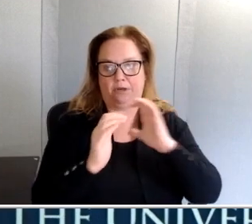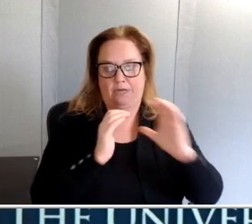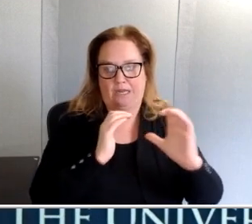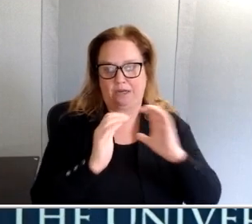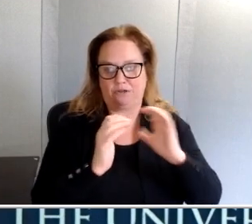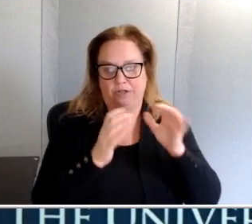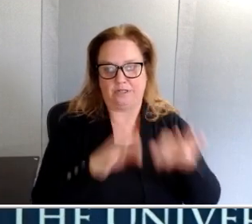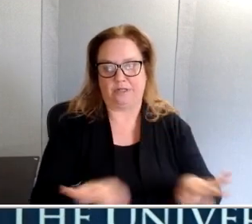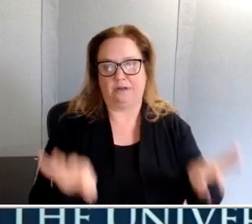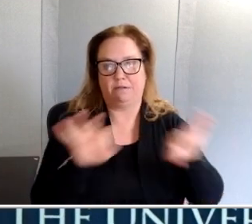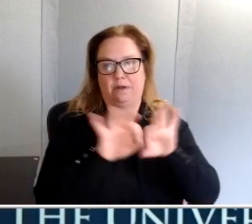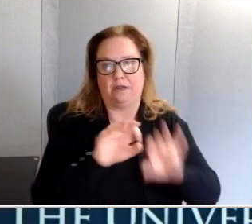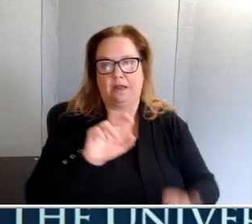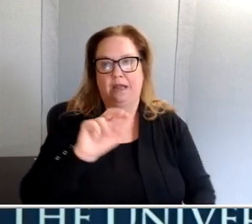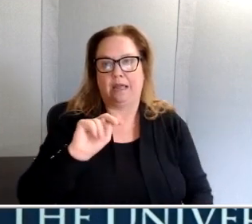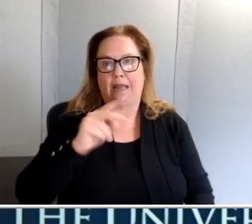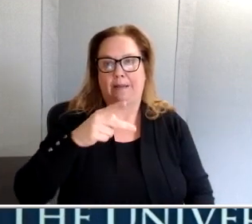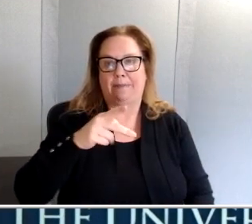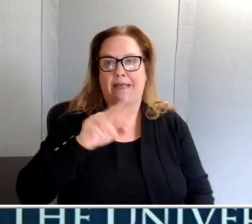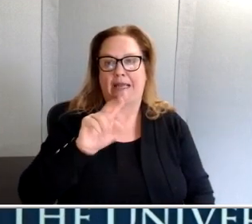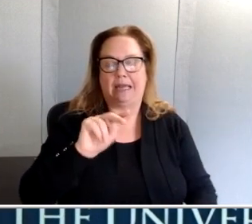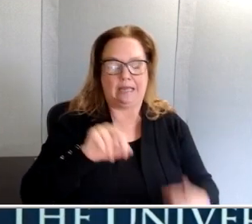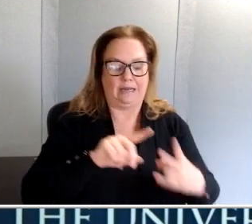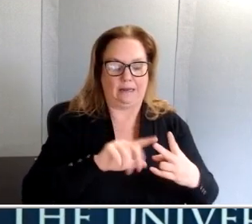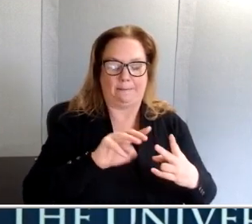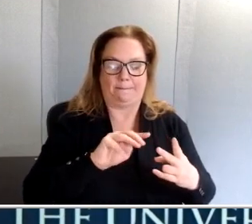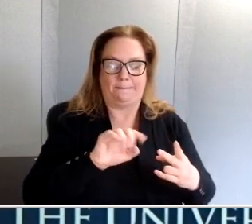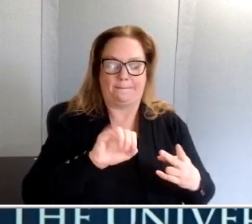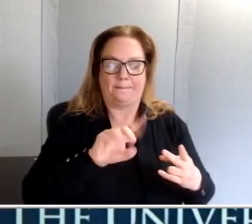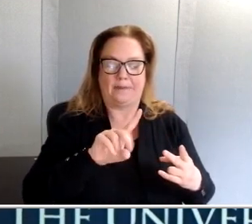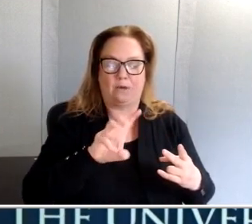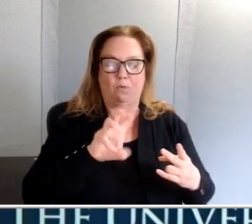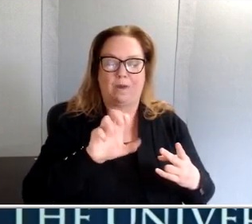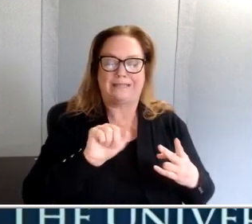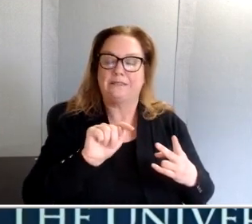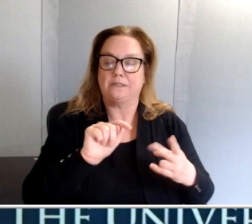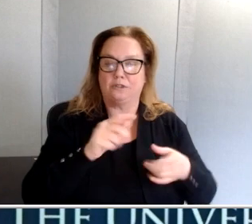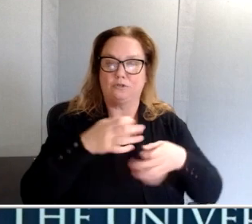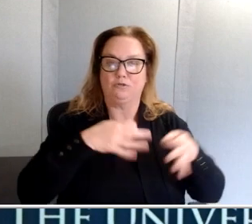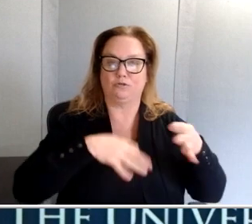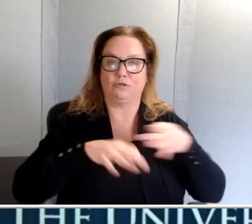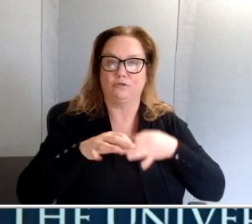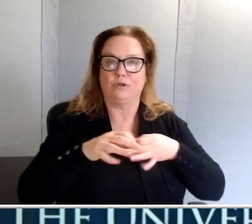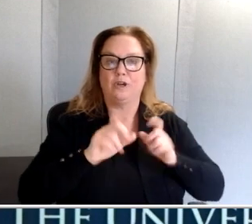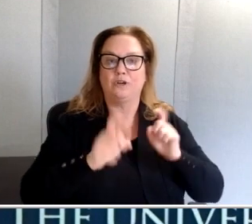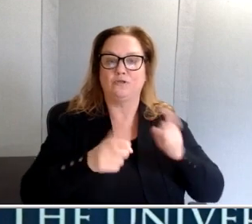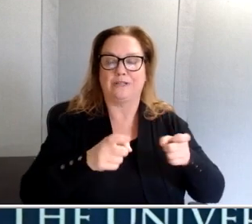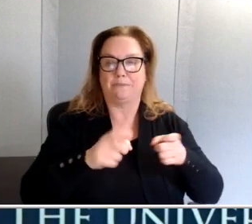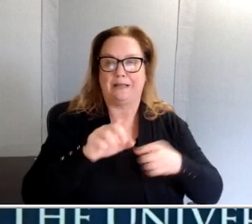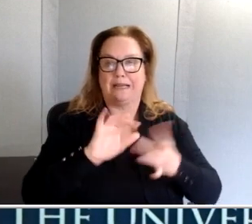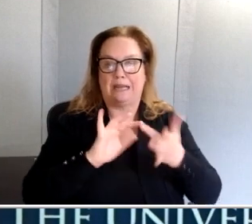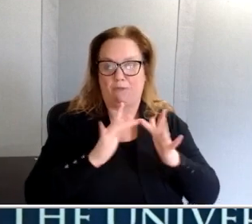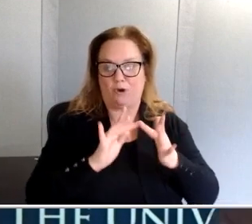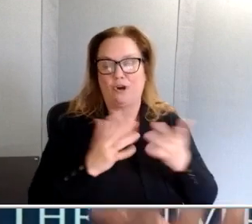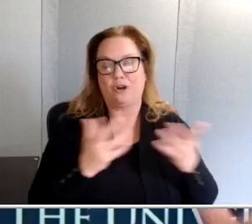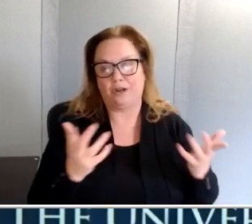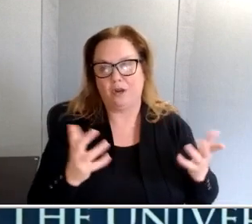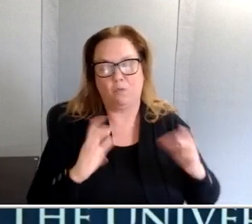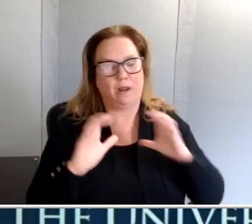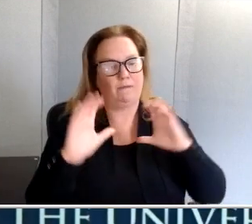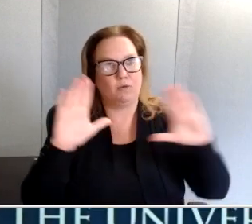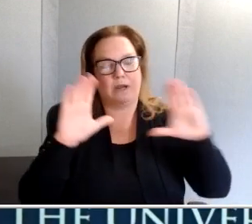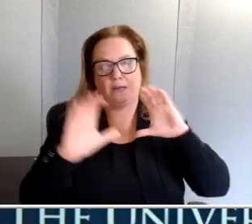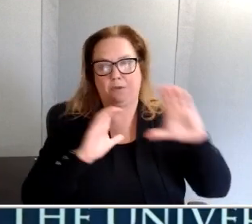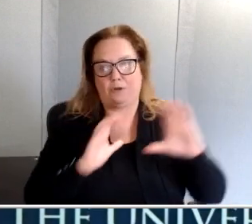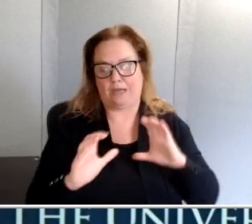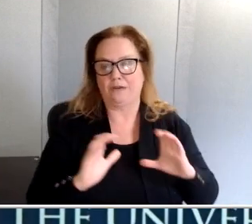with MTN and the Midwest Transplant Network and with our site, I really think that we have great communication. And so, like Nicole